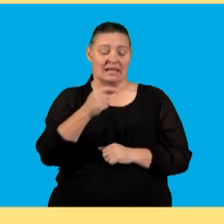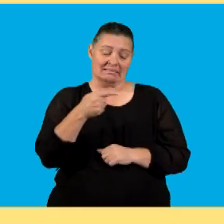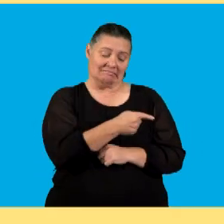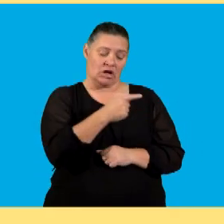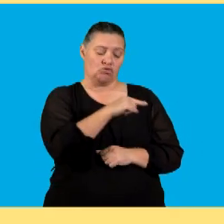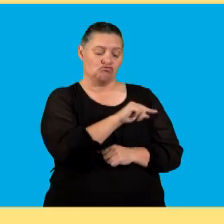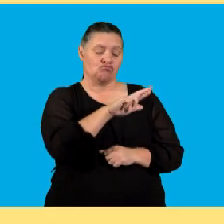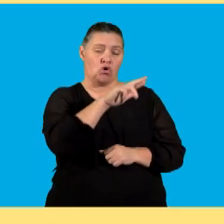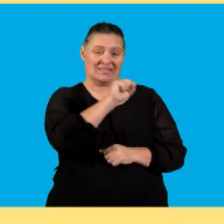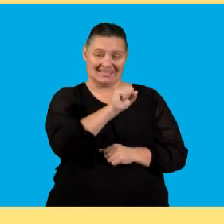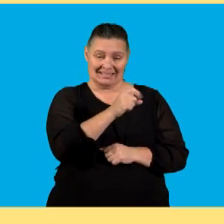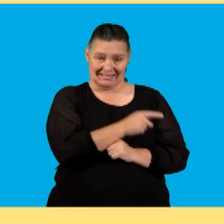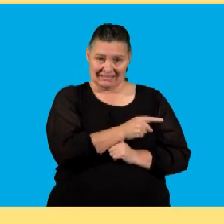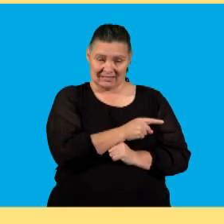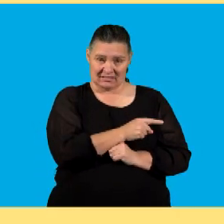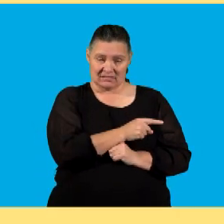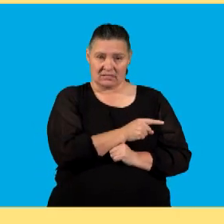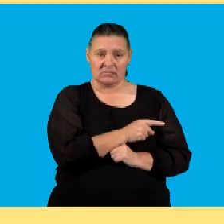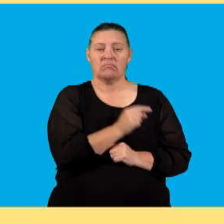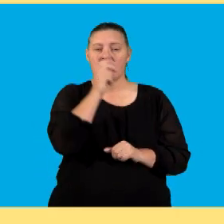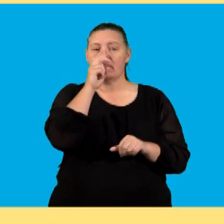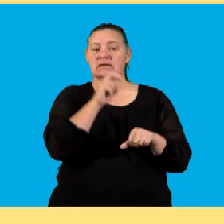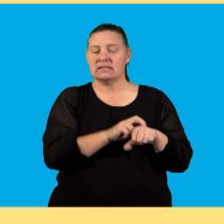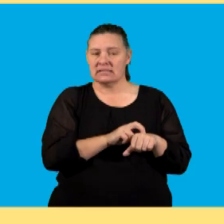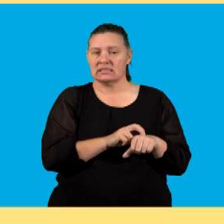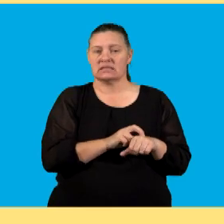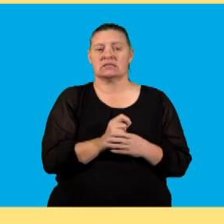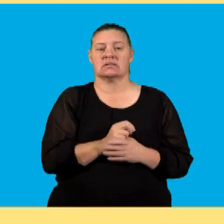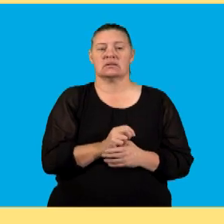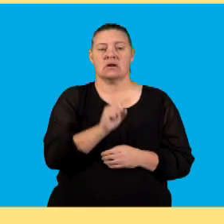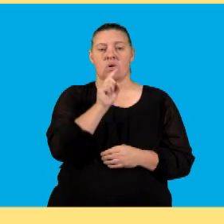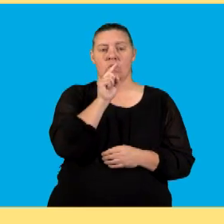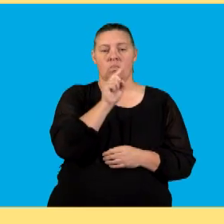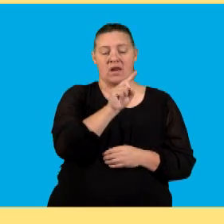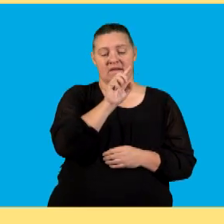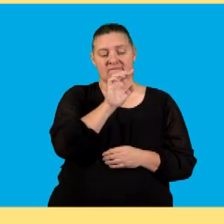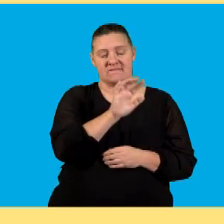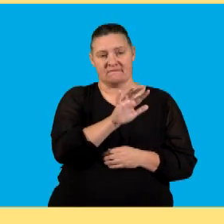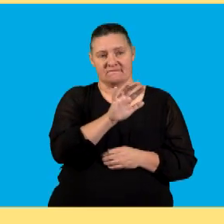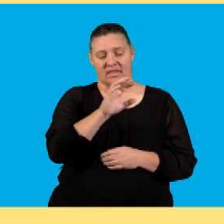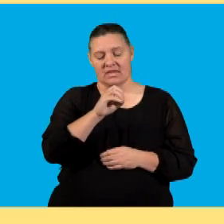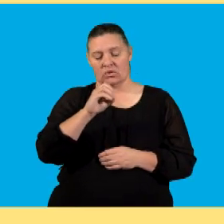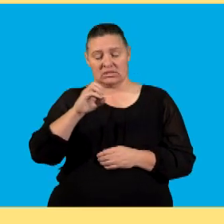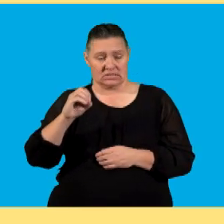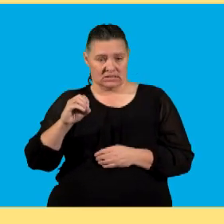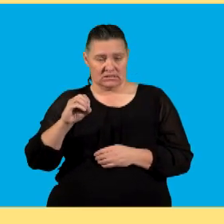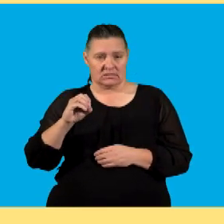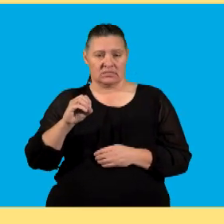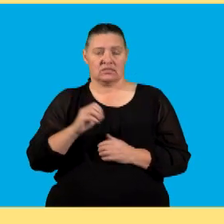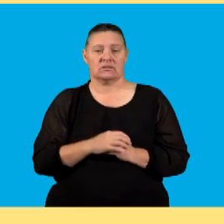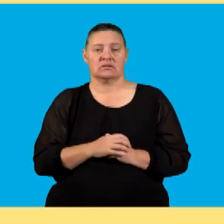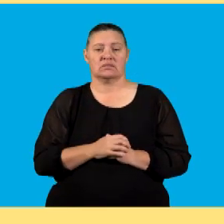Very important that you follow that. So I will need to take my gross. You remember how much is my gross? It